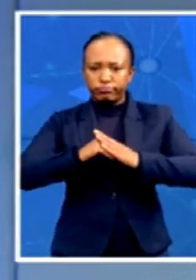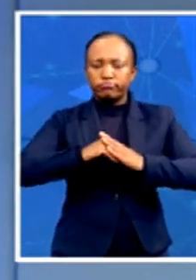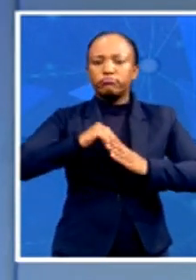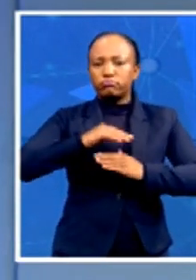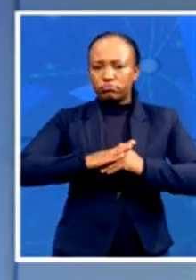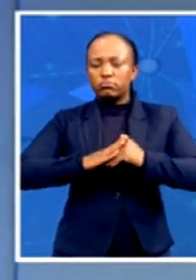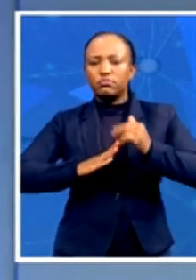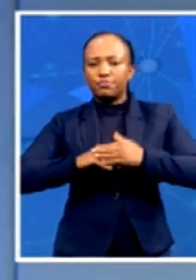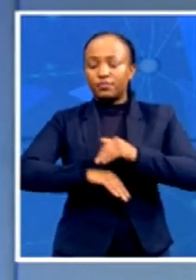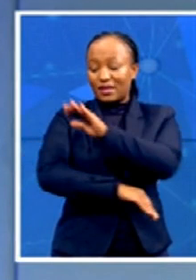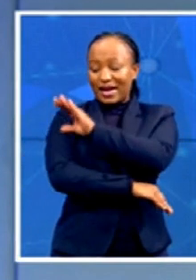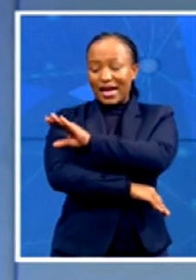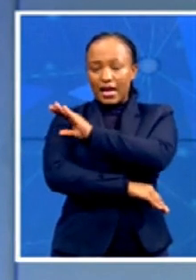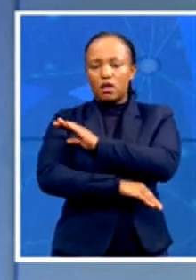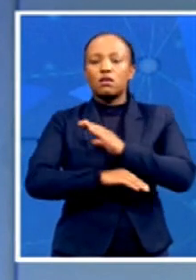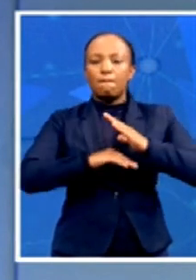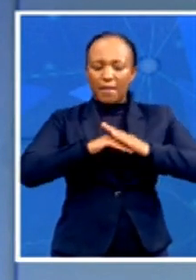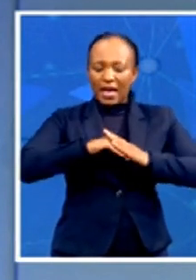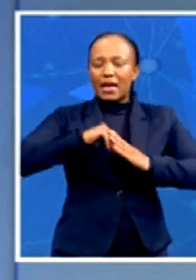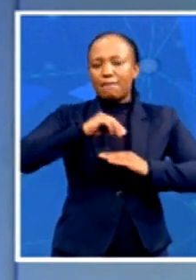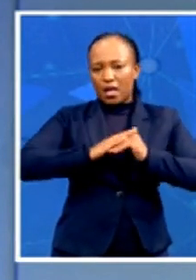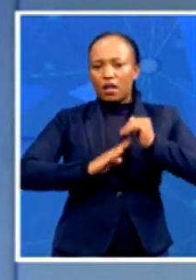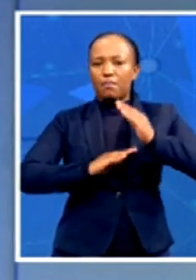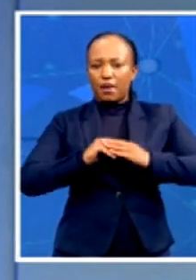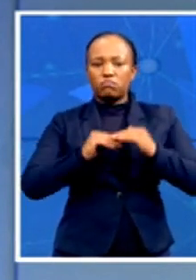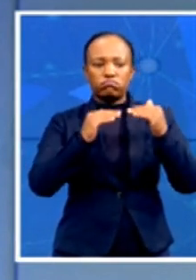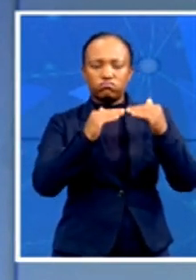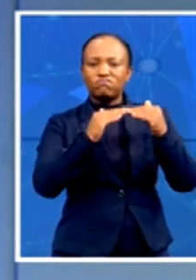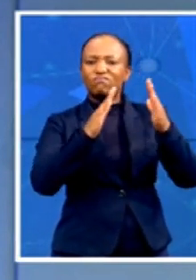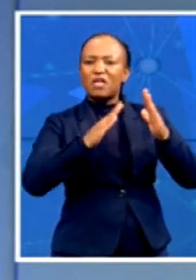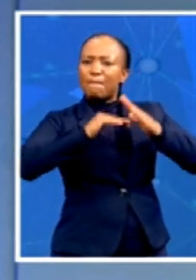building by building, smart city by smart city,